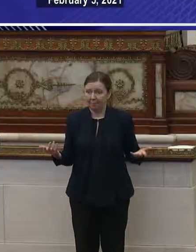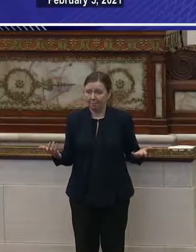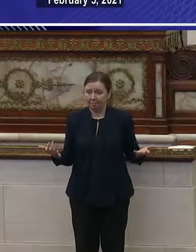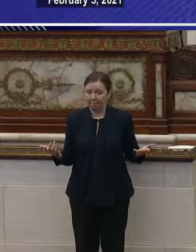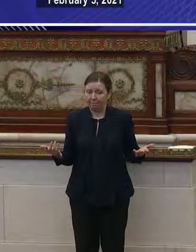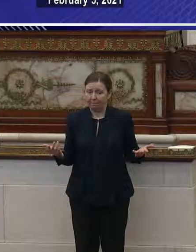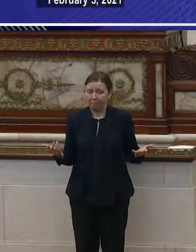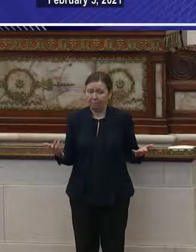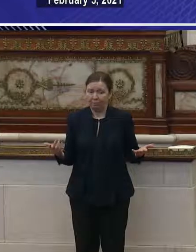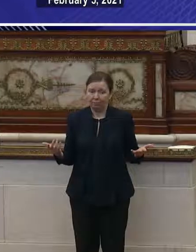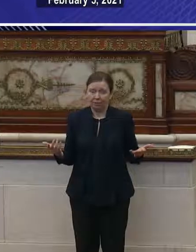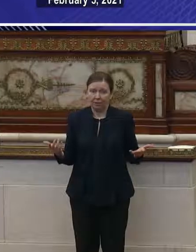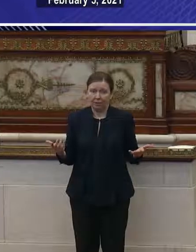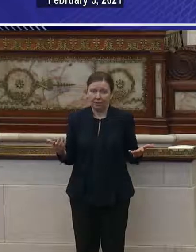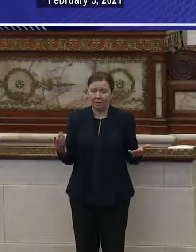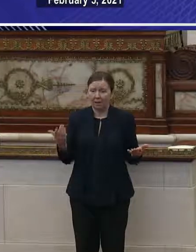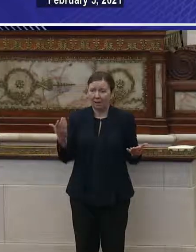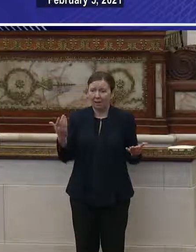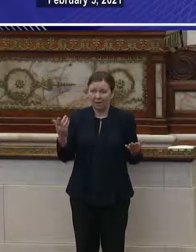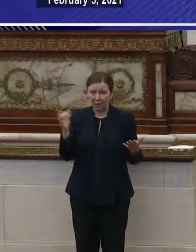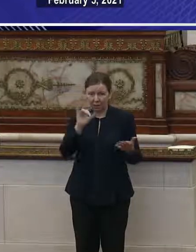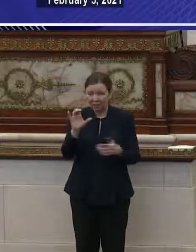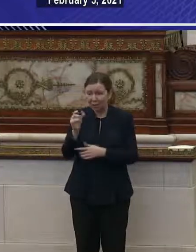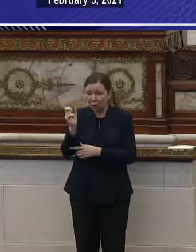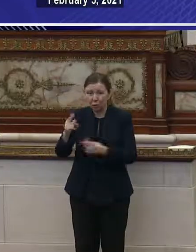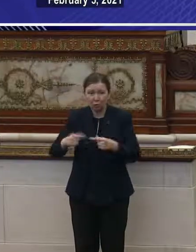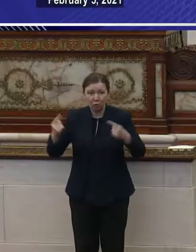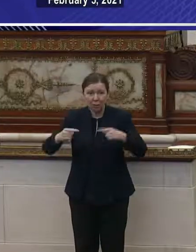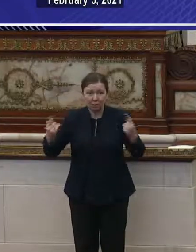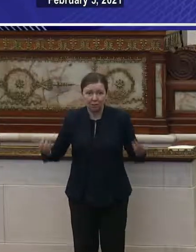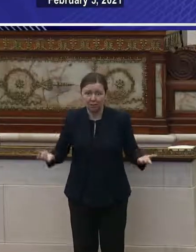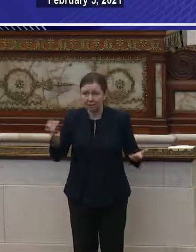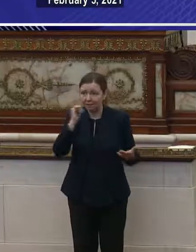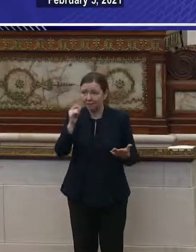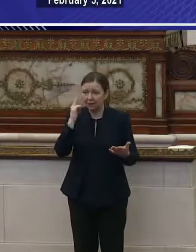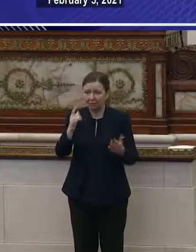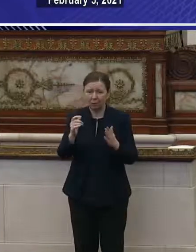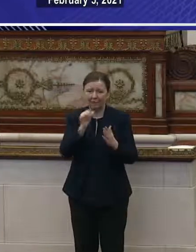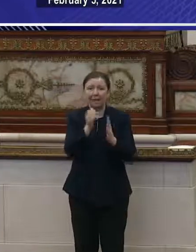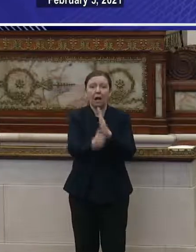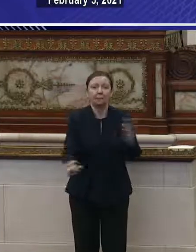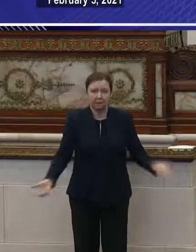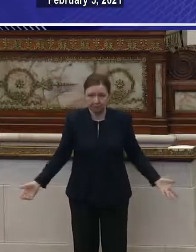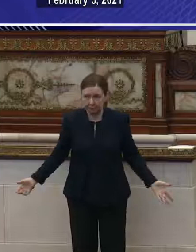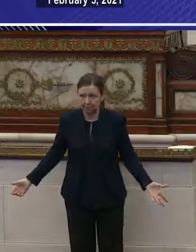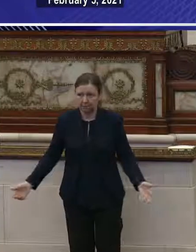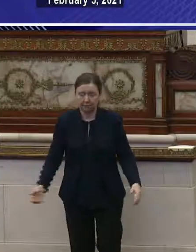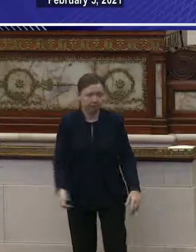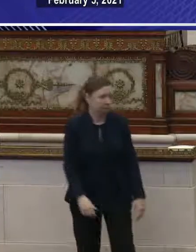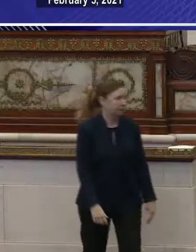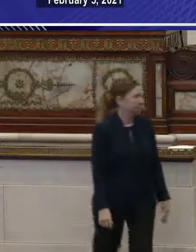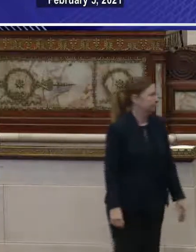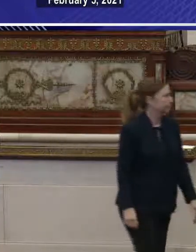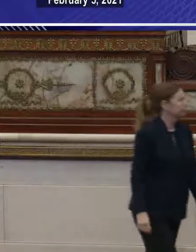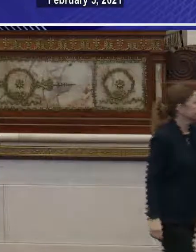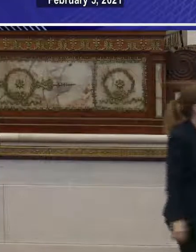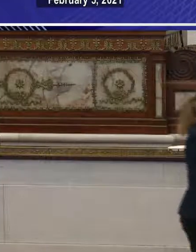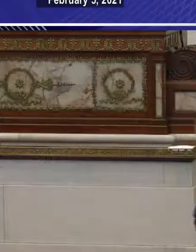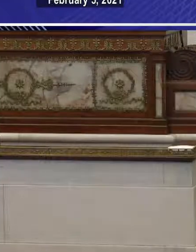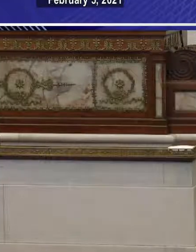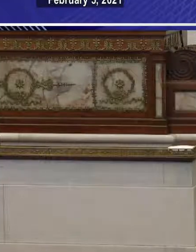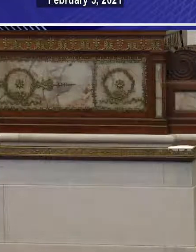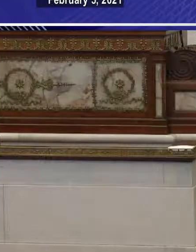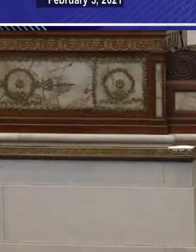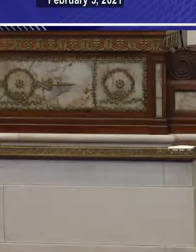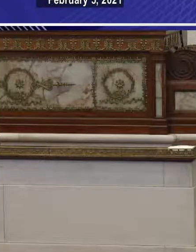it would be appearance of corruption if it wasn't for such incompetence. Madam Chair, thank you very much.